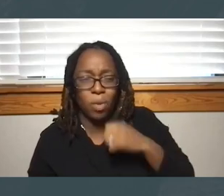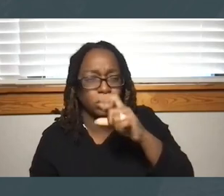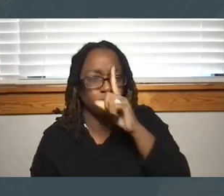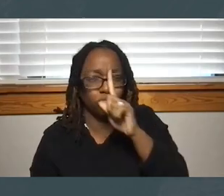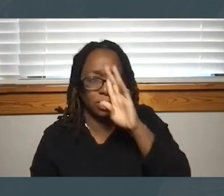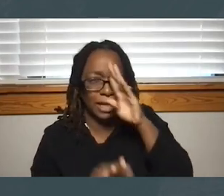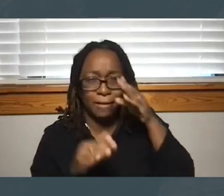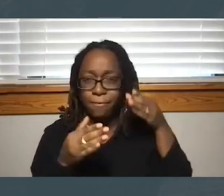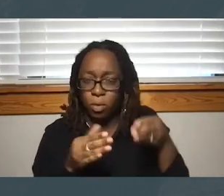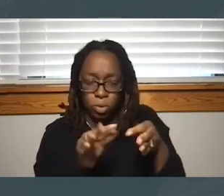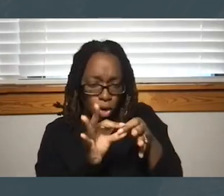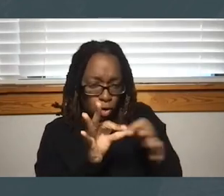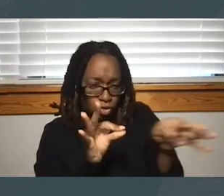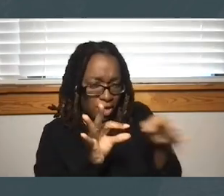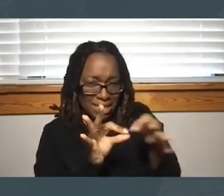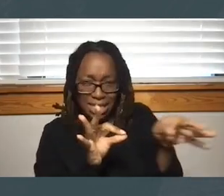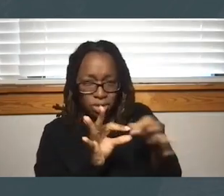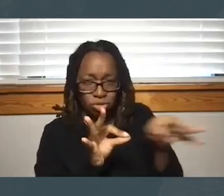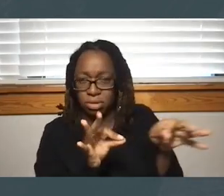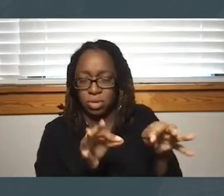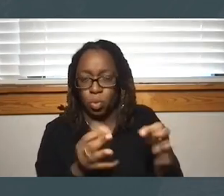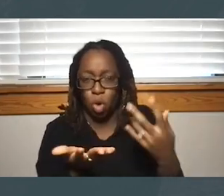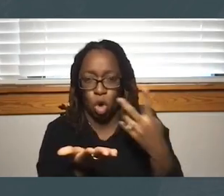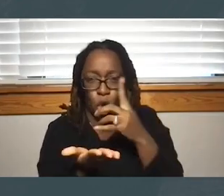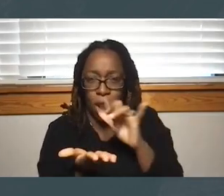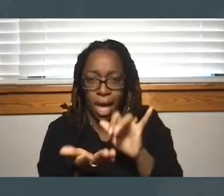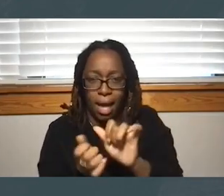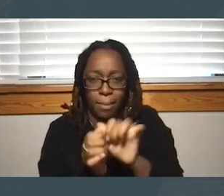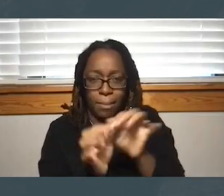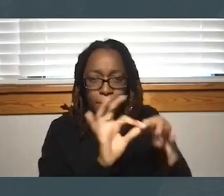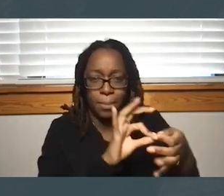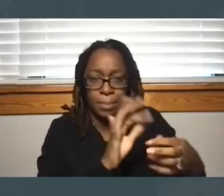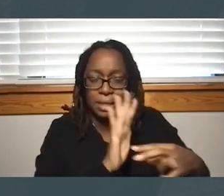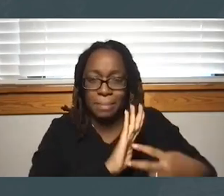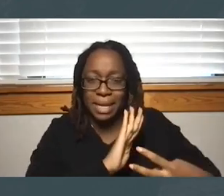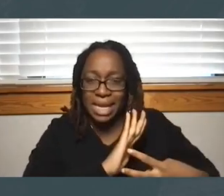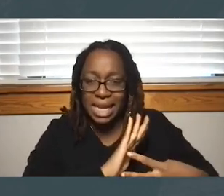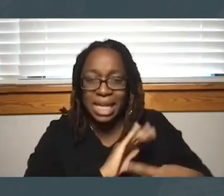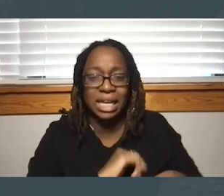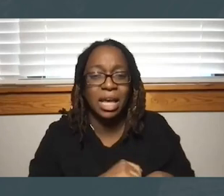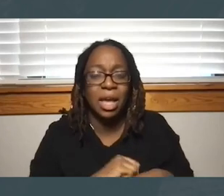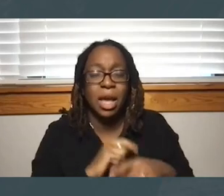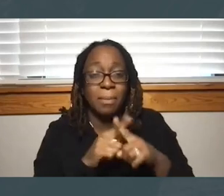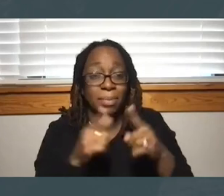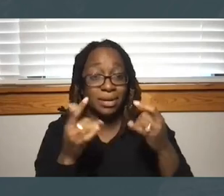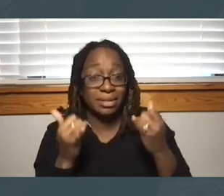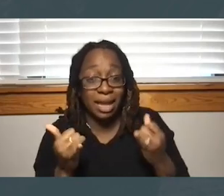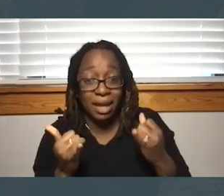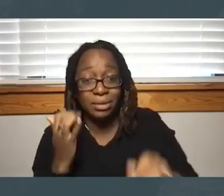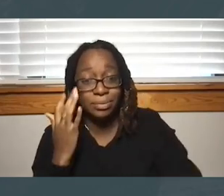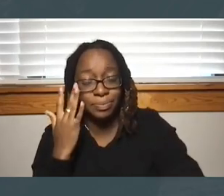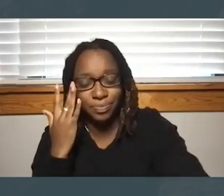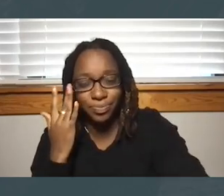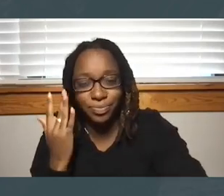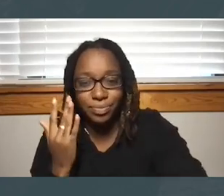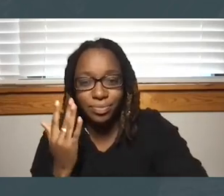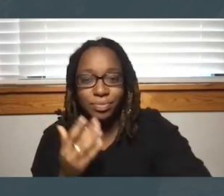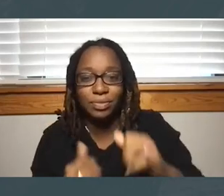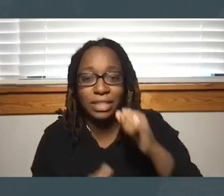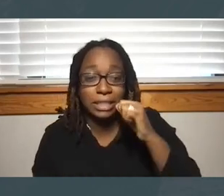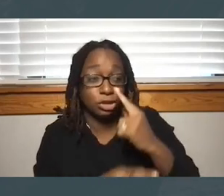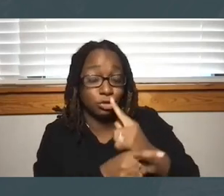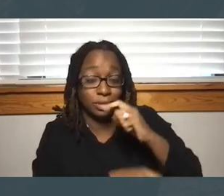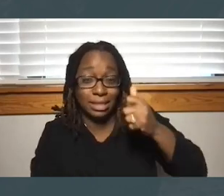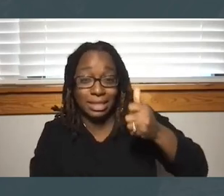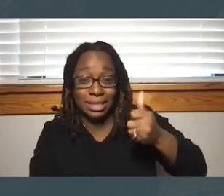of diaspora that informed the Martinican Naudal sisters who were based in Paris, France, and